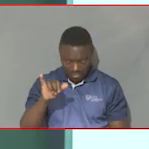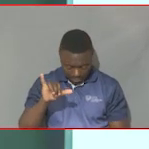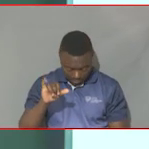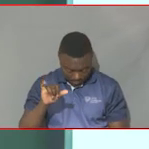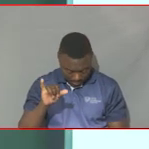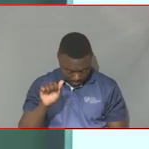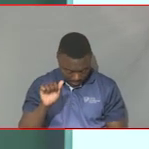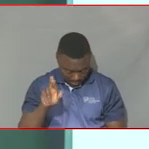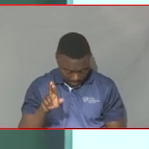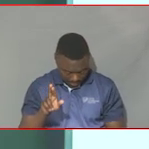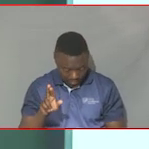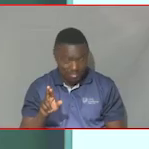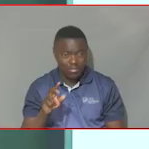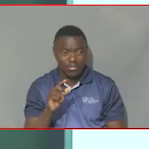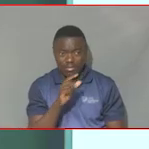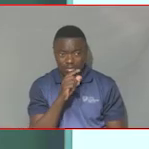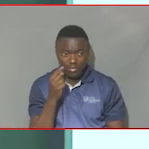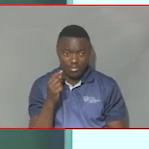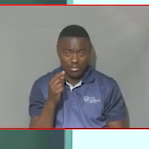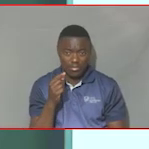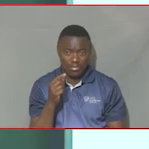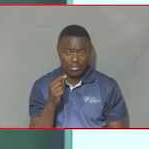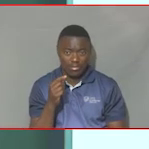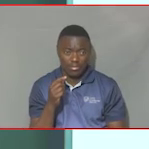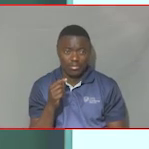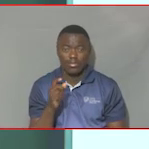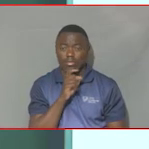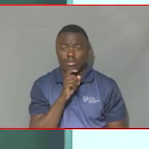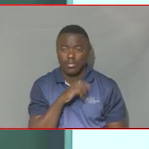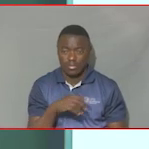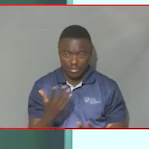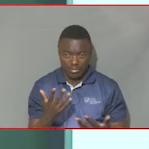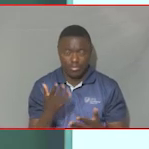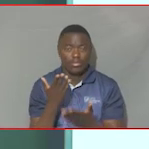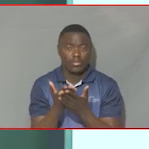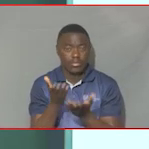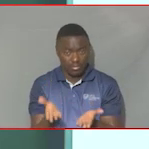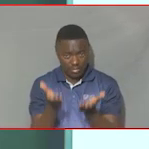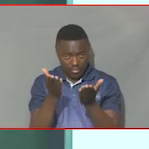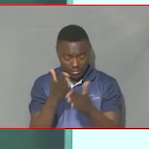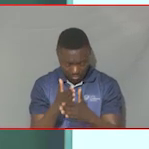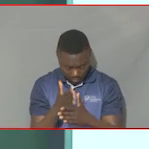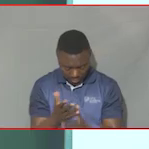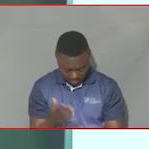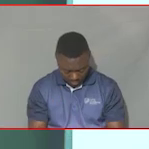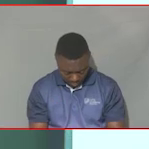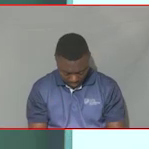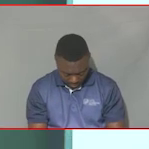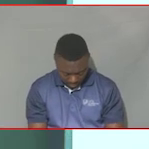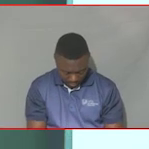So that is the terminology that I did not use last week, but you need to know what is an